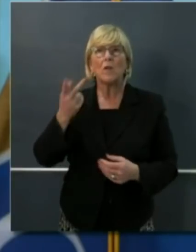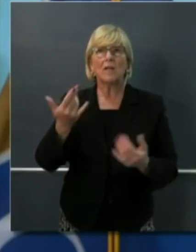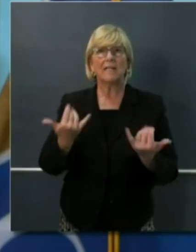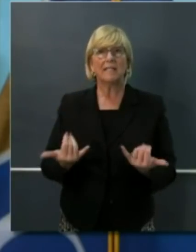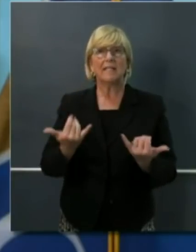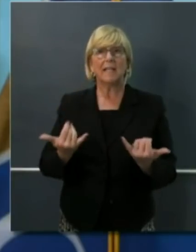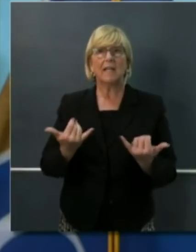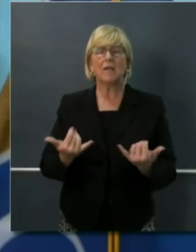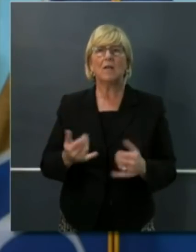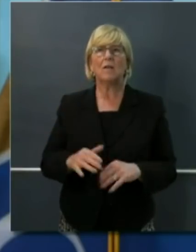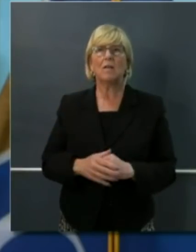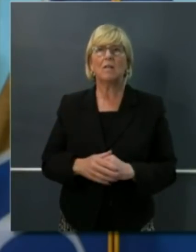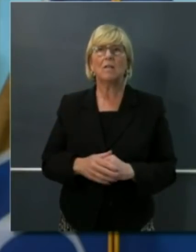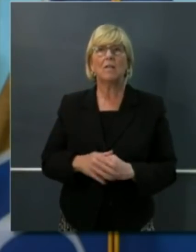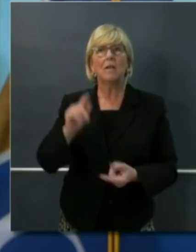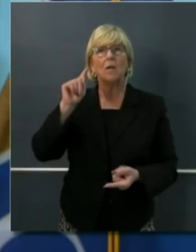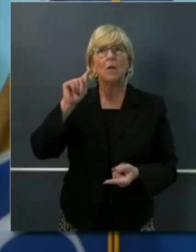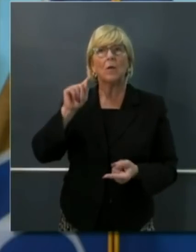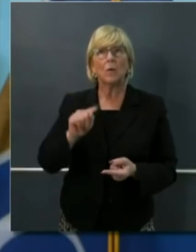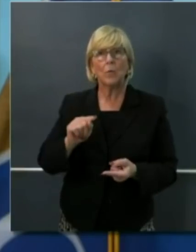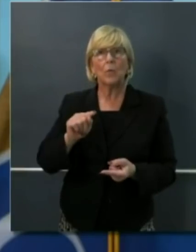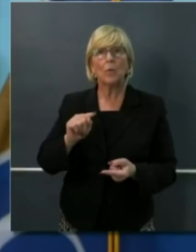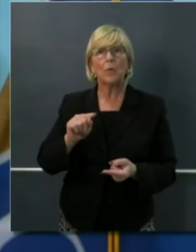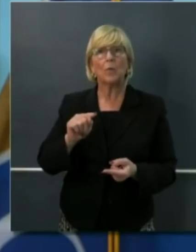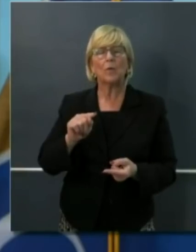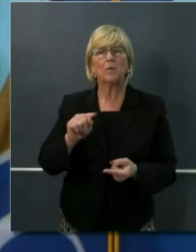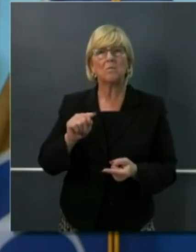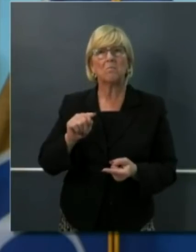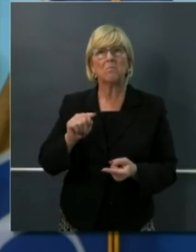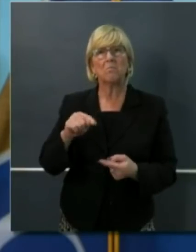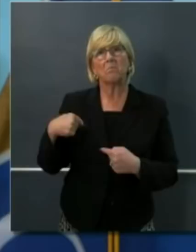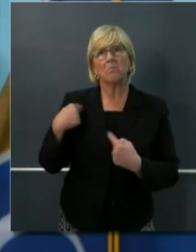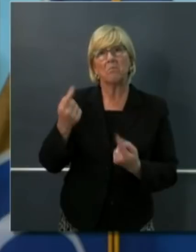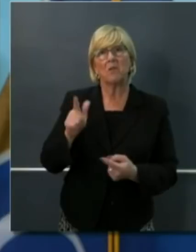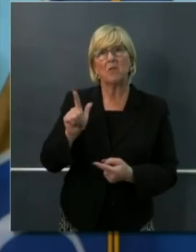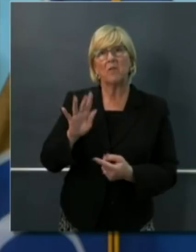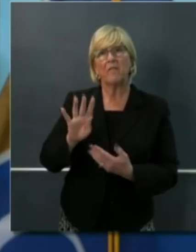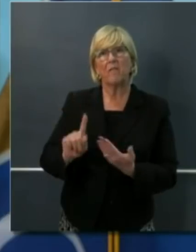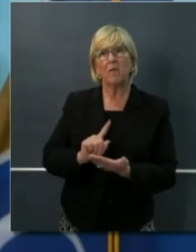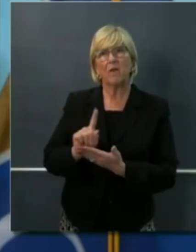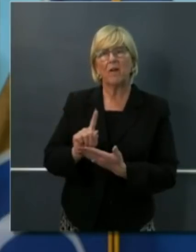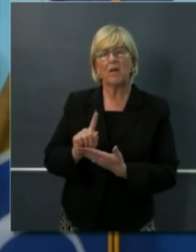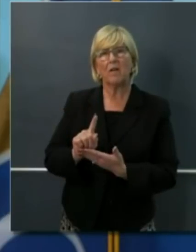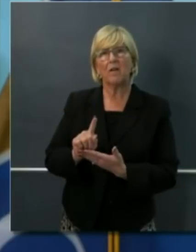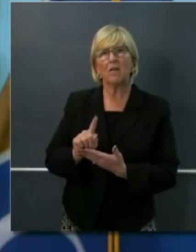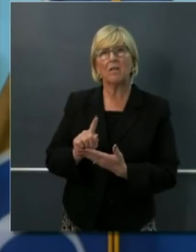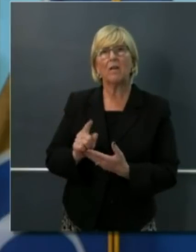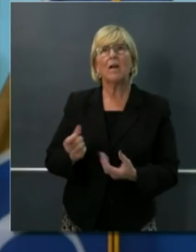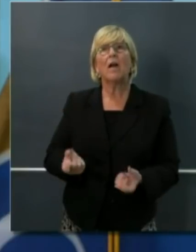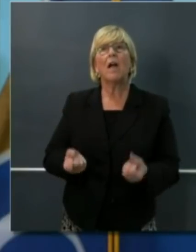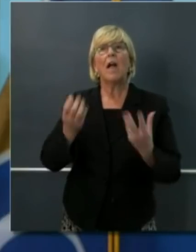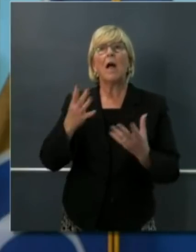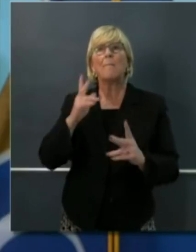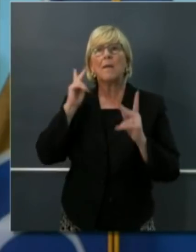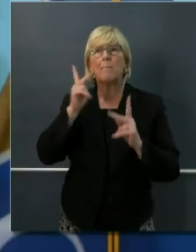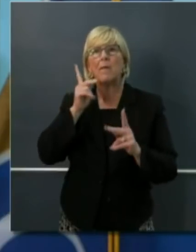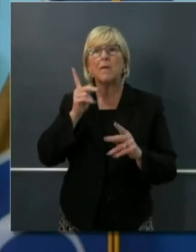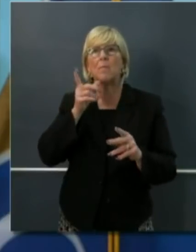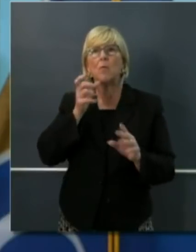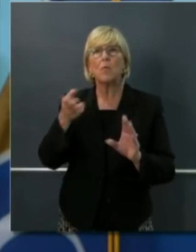today a modest decrease over the last 24 hours in terms of the number of hospitalized